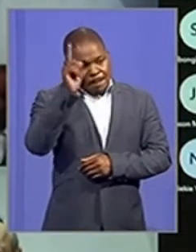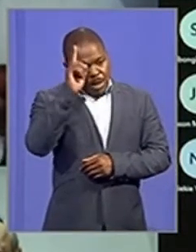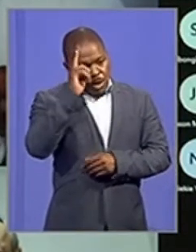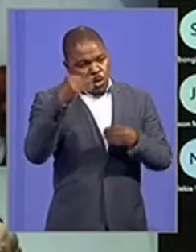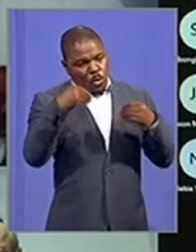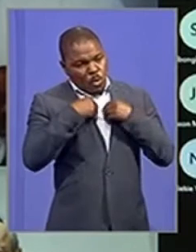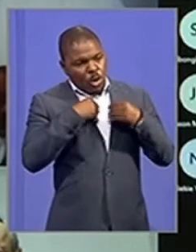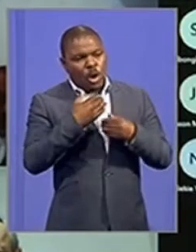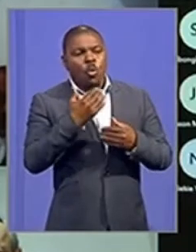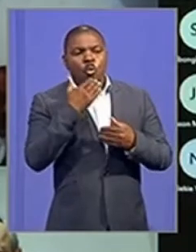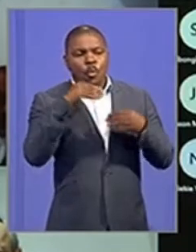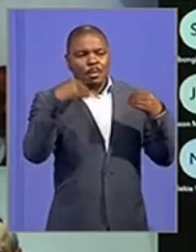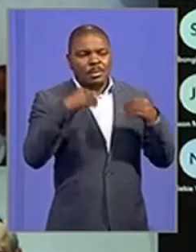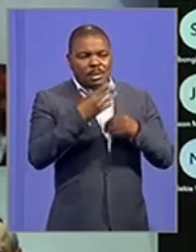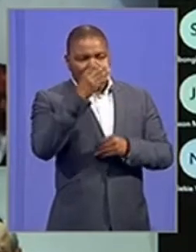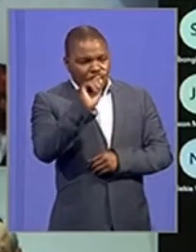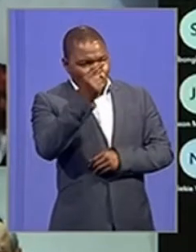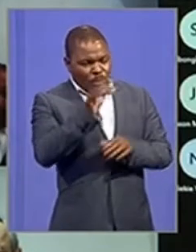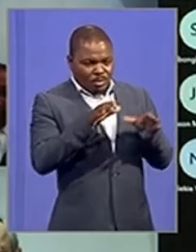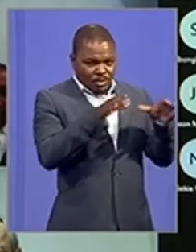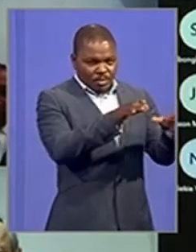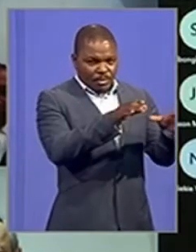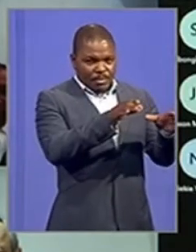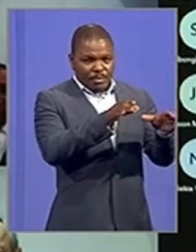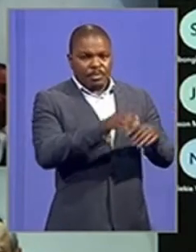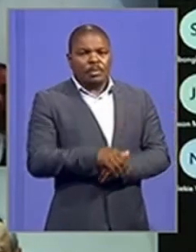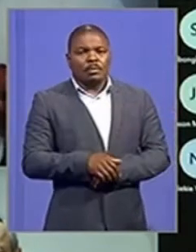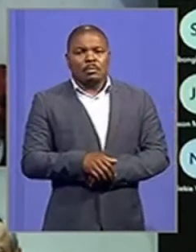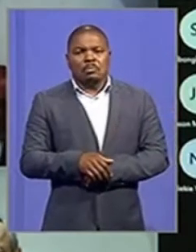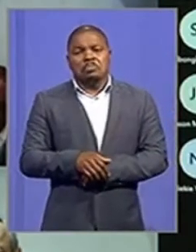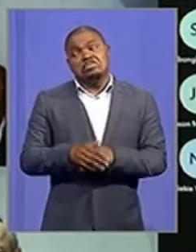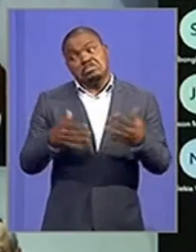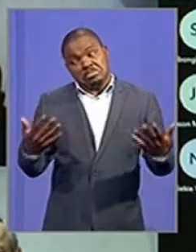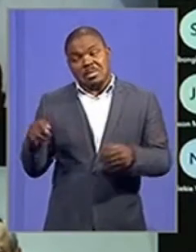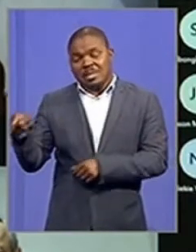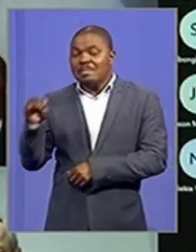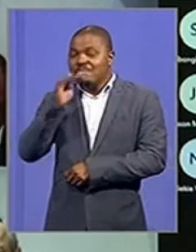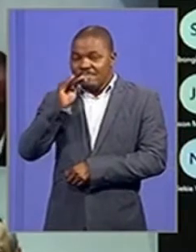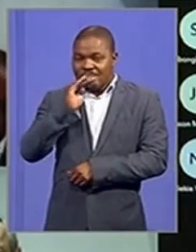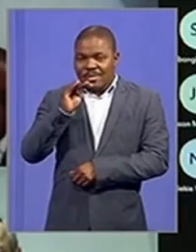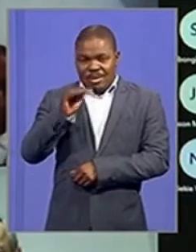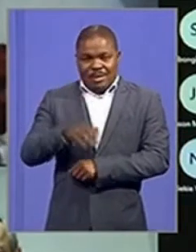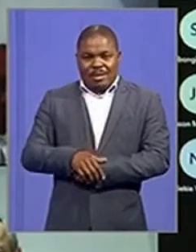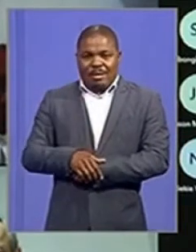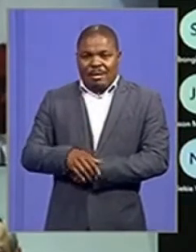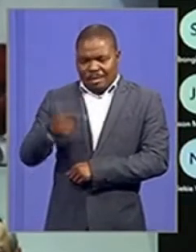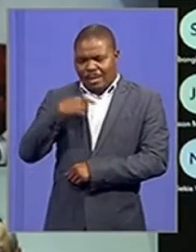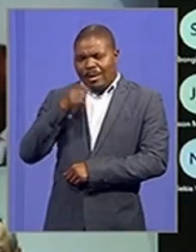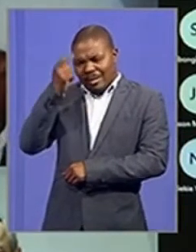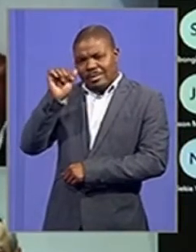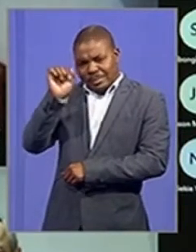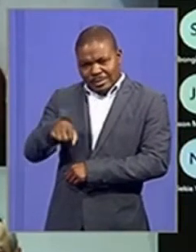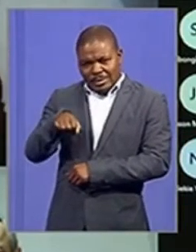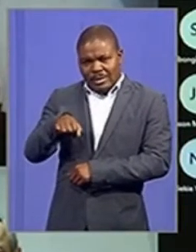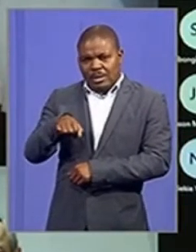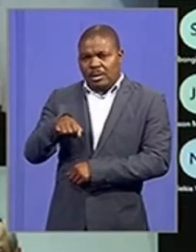of black-owned businesses only, is by implication, and I submit that it